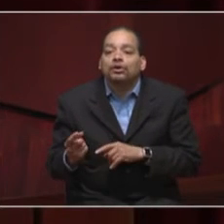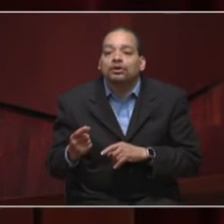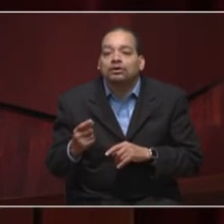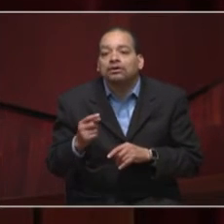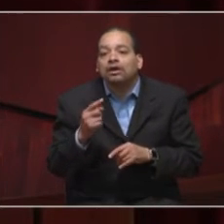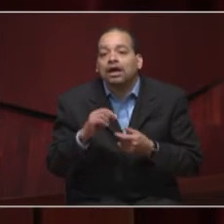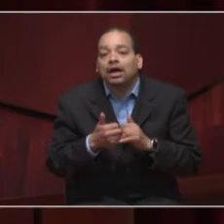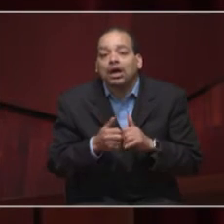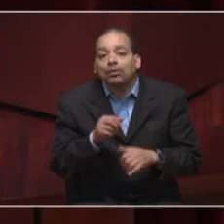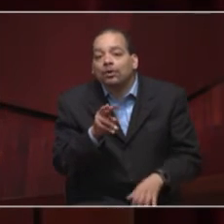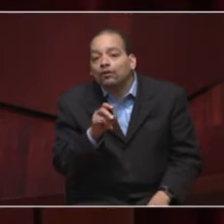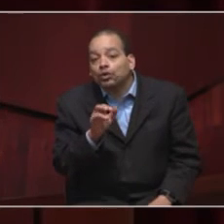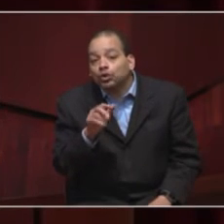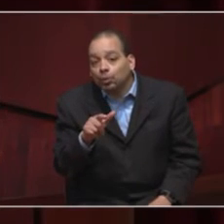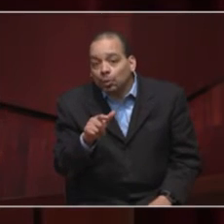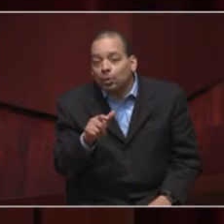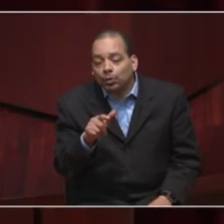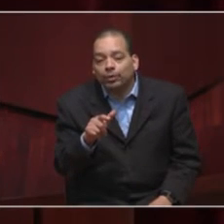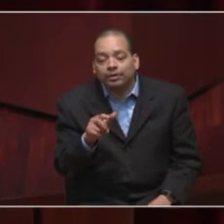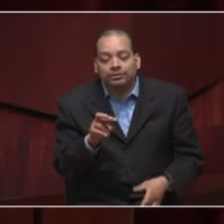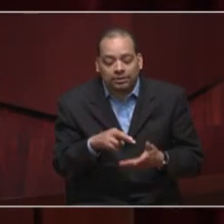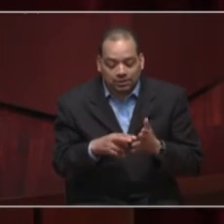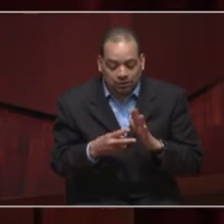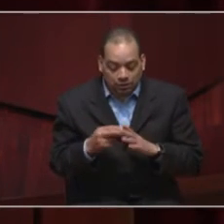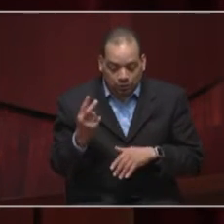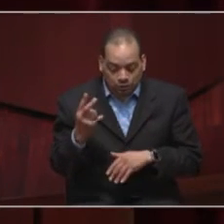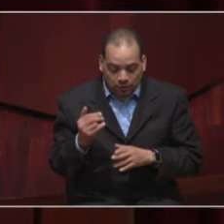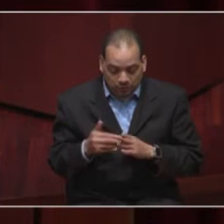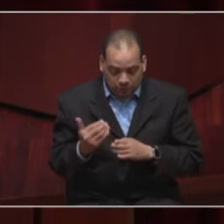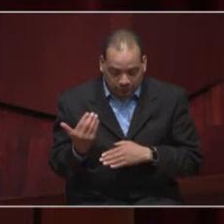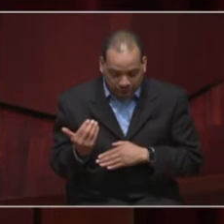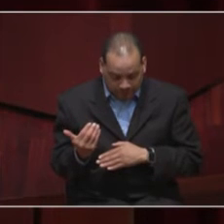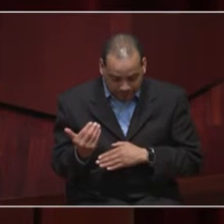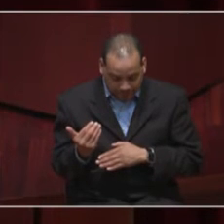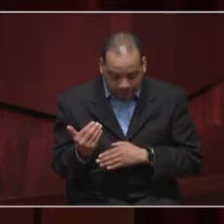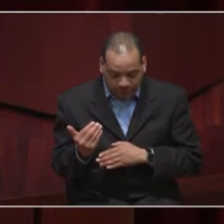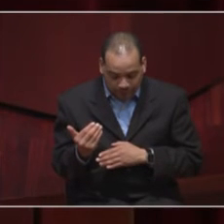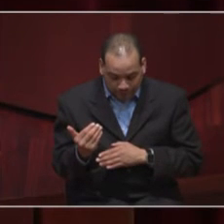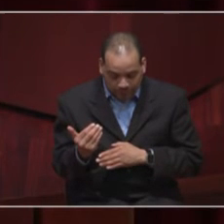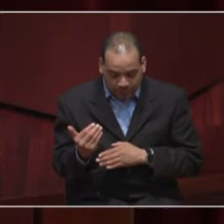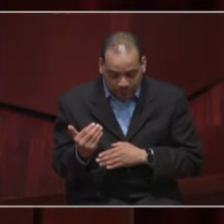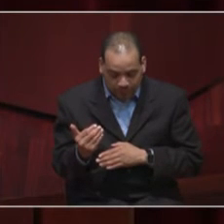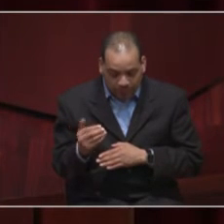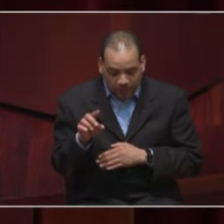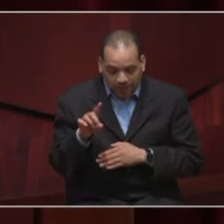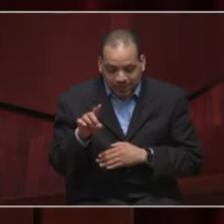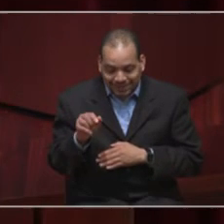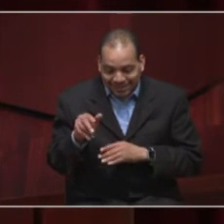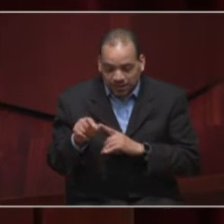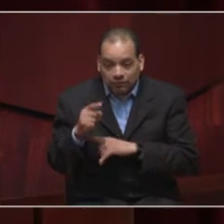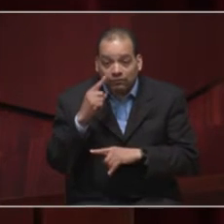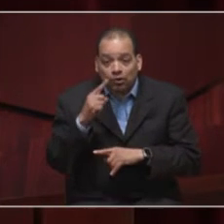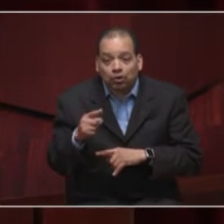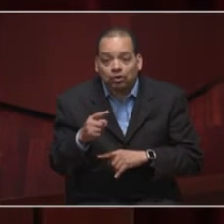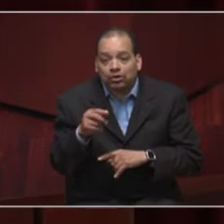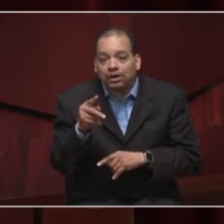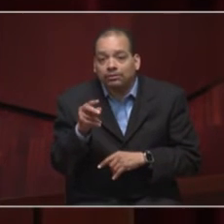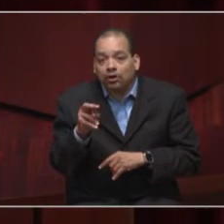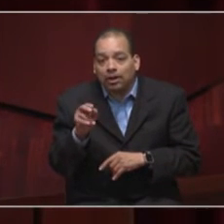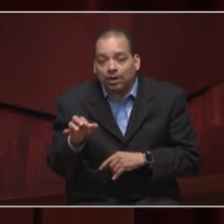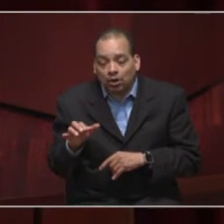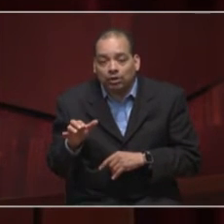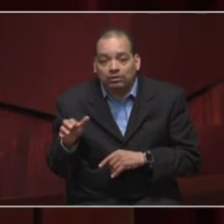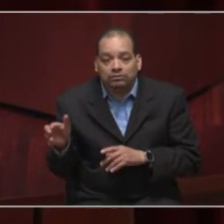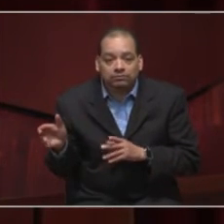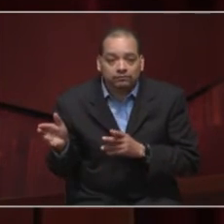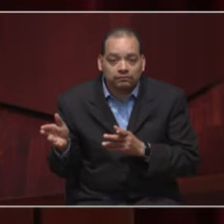So, 2015, while the primary eligibility date has already passed and many, many